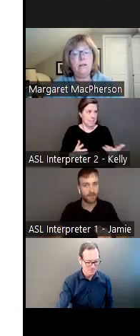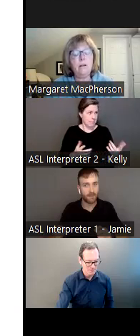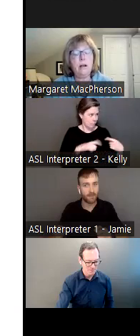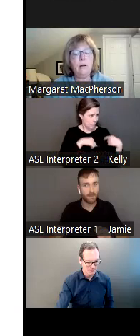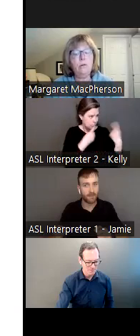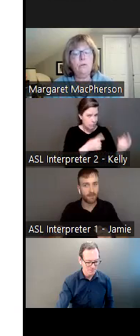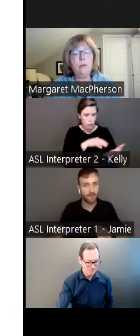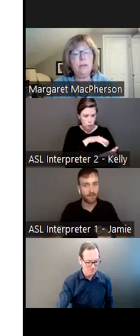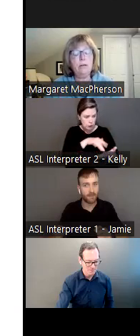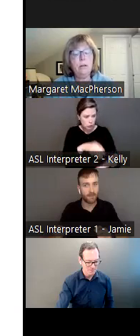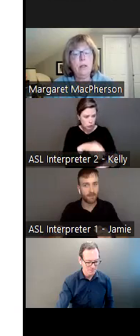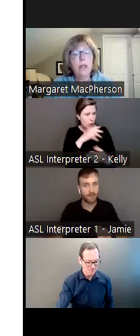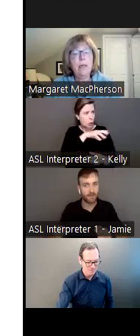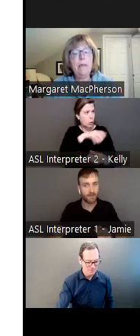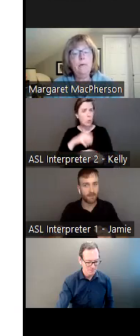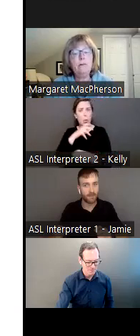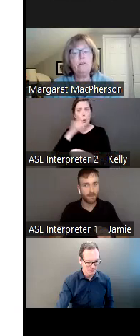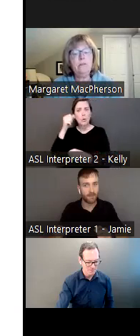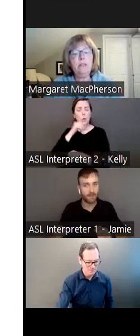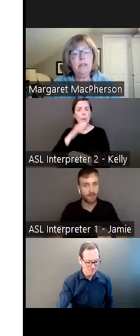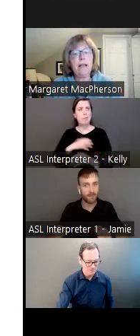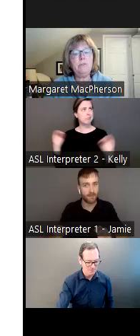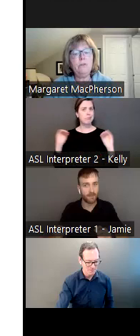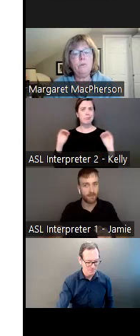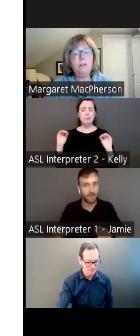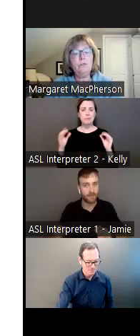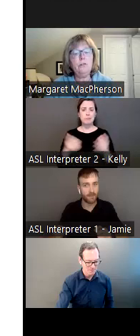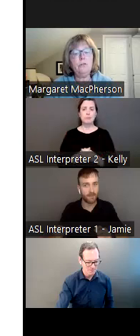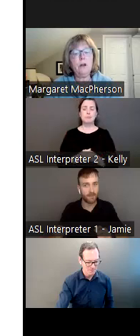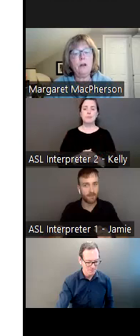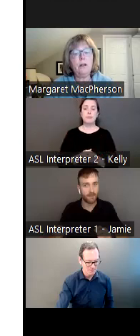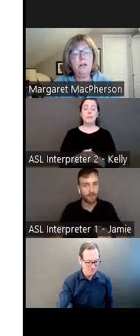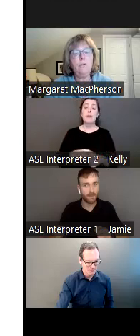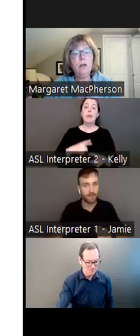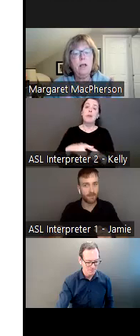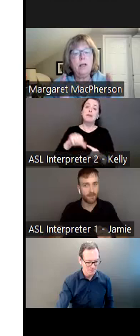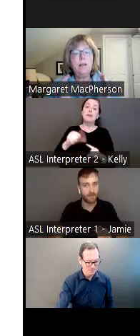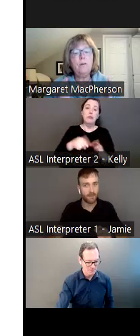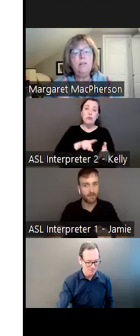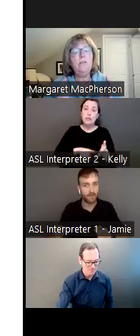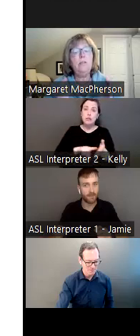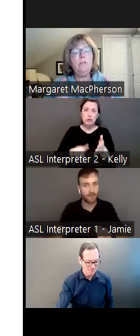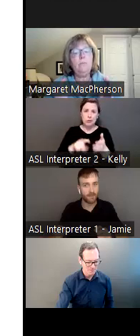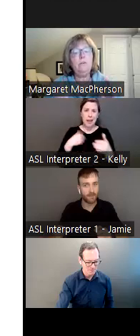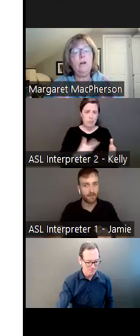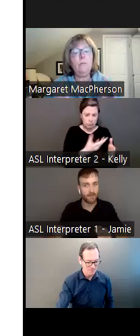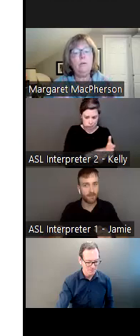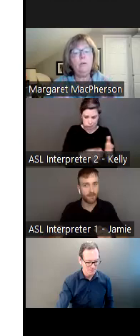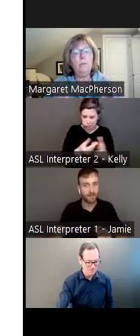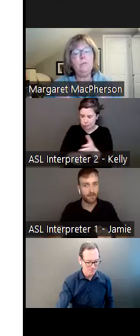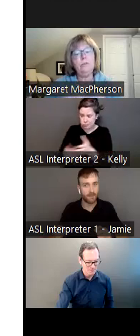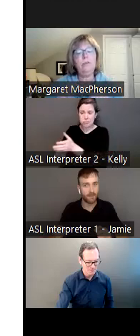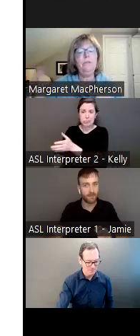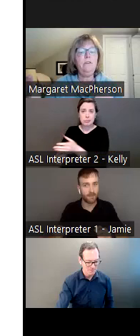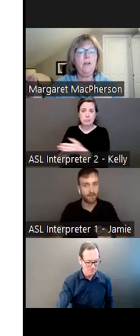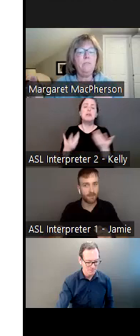at older women. And then there are significant gaps in the research. Like one of the things is when we talk about older